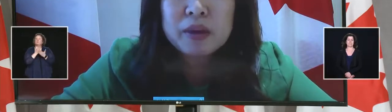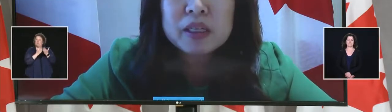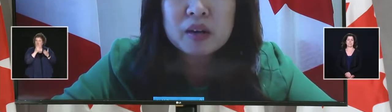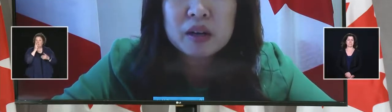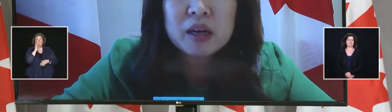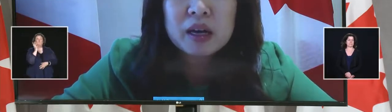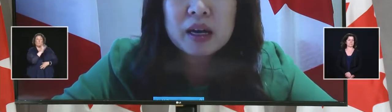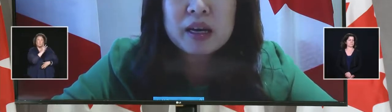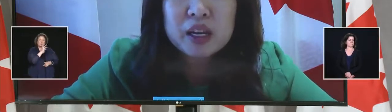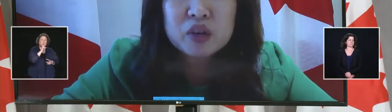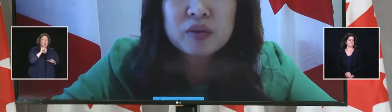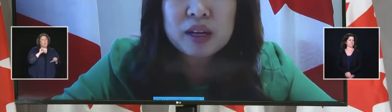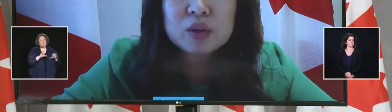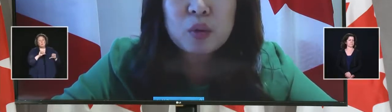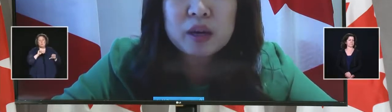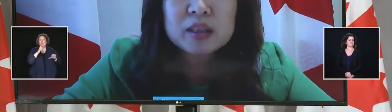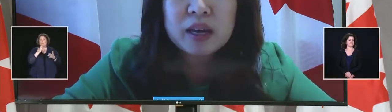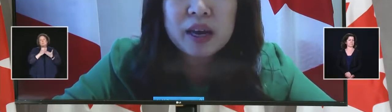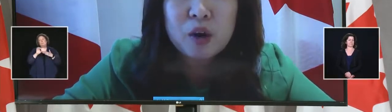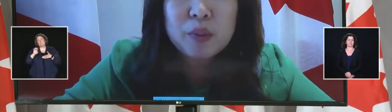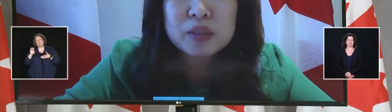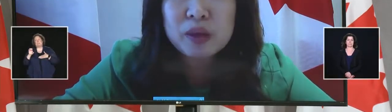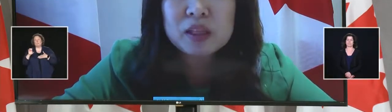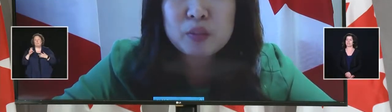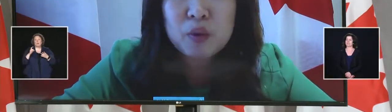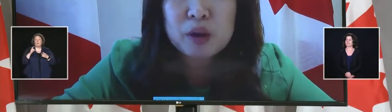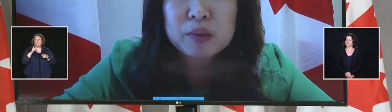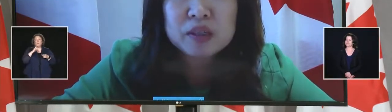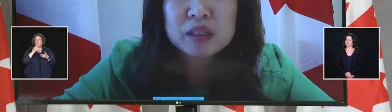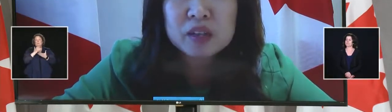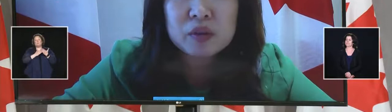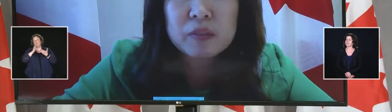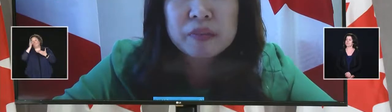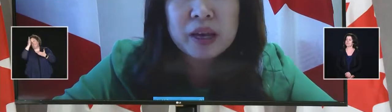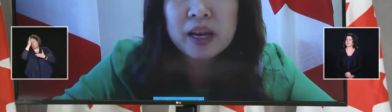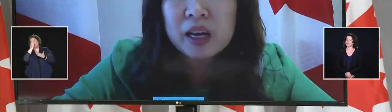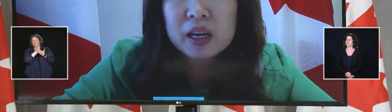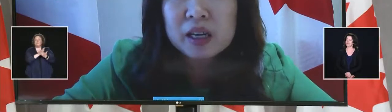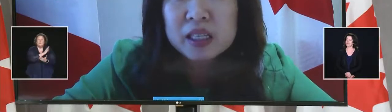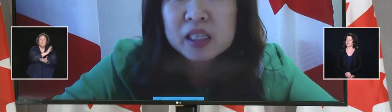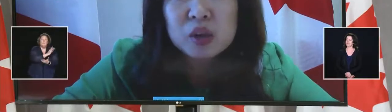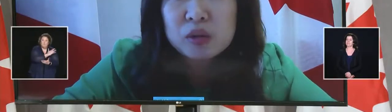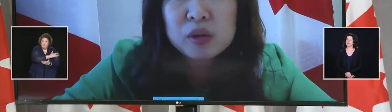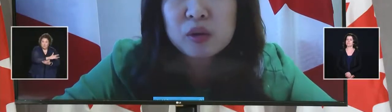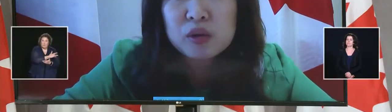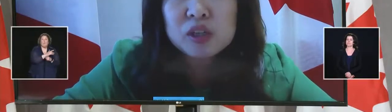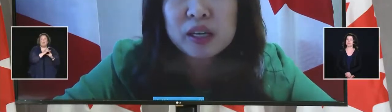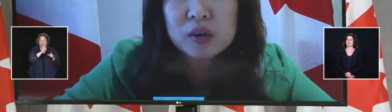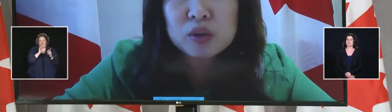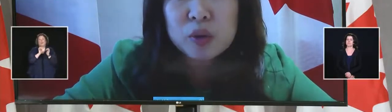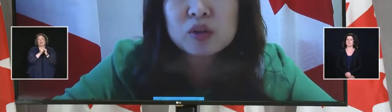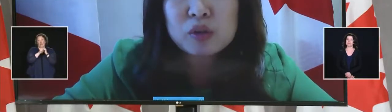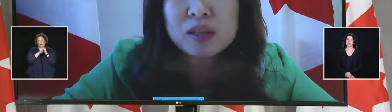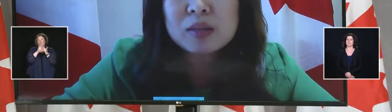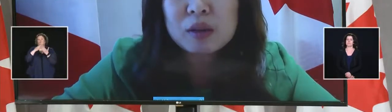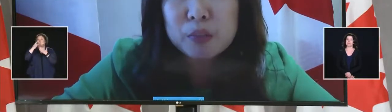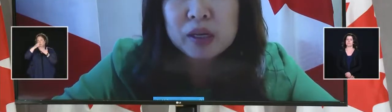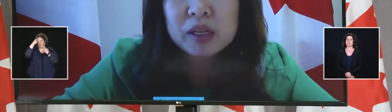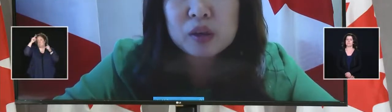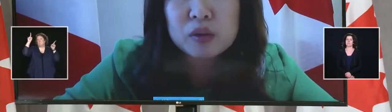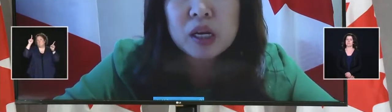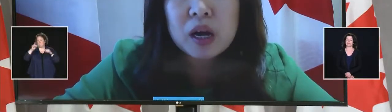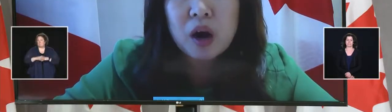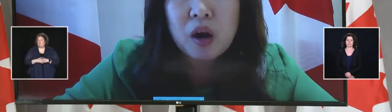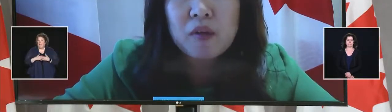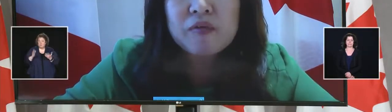it's this complementary nature that is going to help us make this program be successful. And I continue to encourage landlords. We also know that some of the